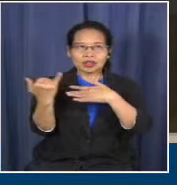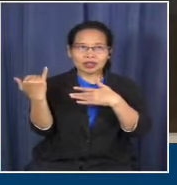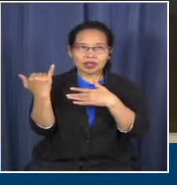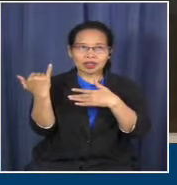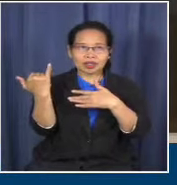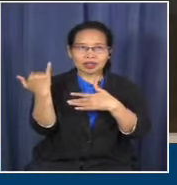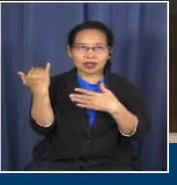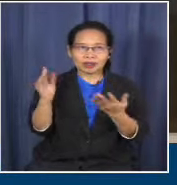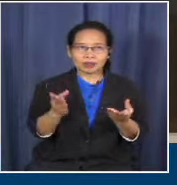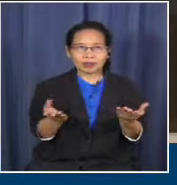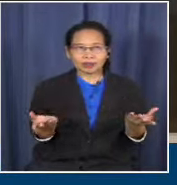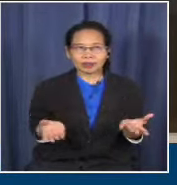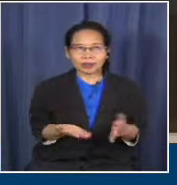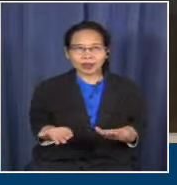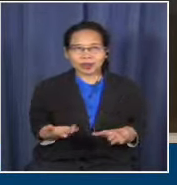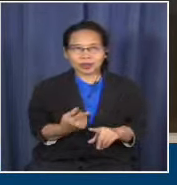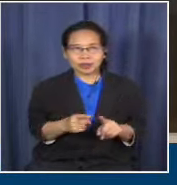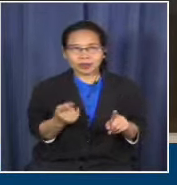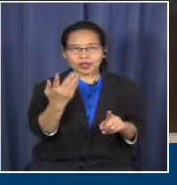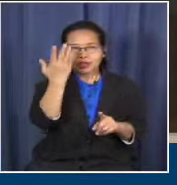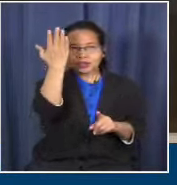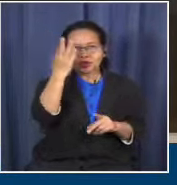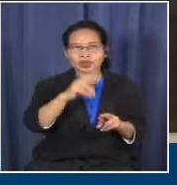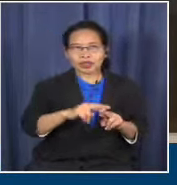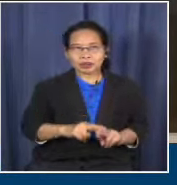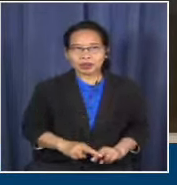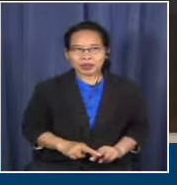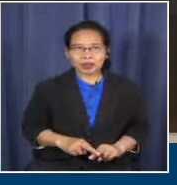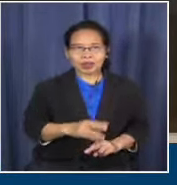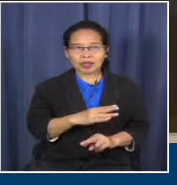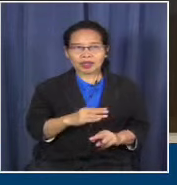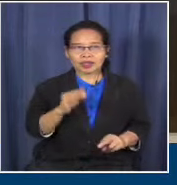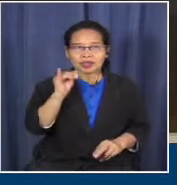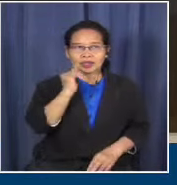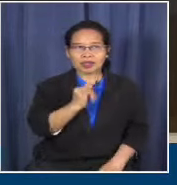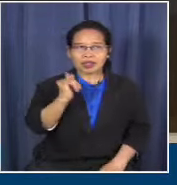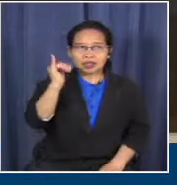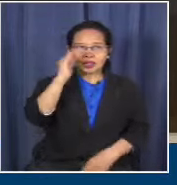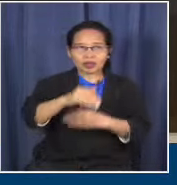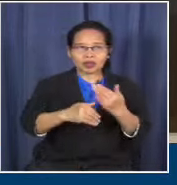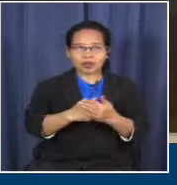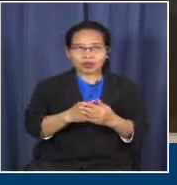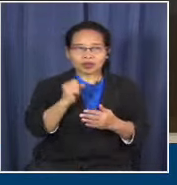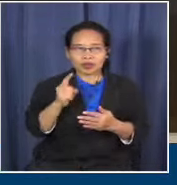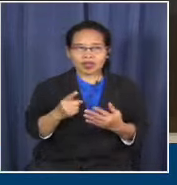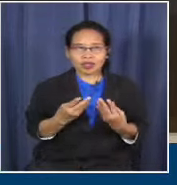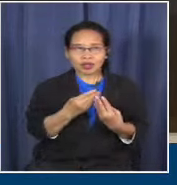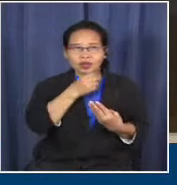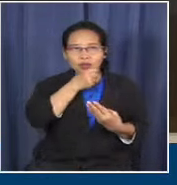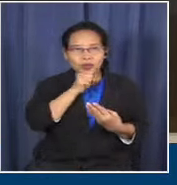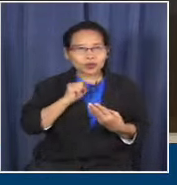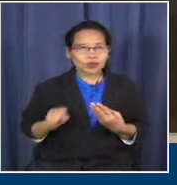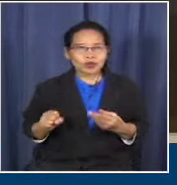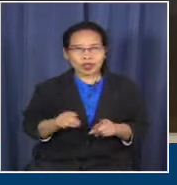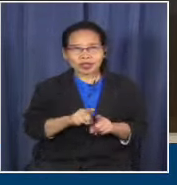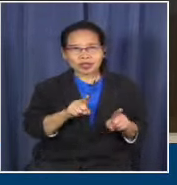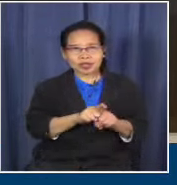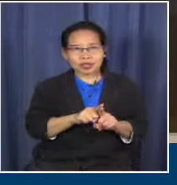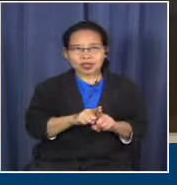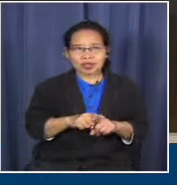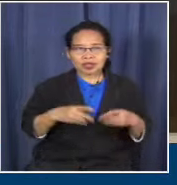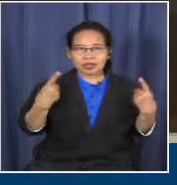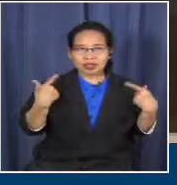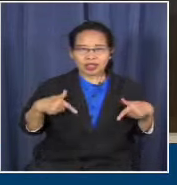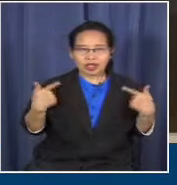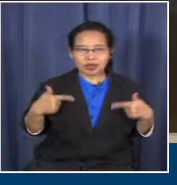hands. They shall perish, but thou remain, and they all shall wax old as does